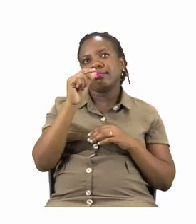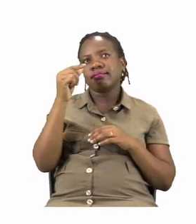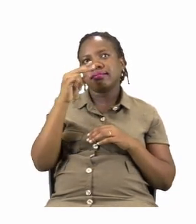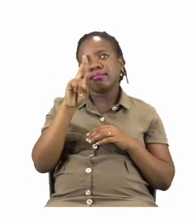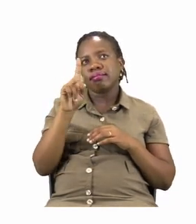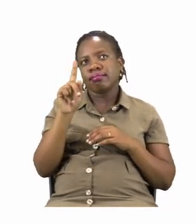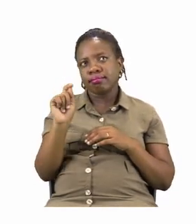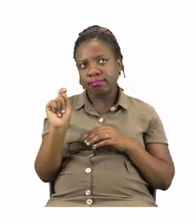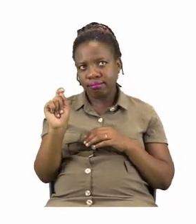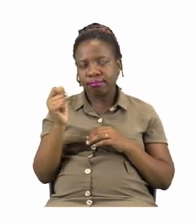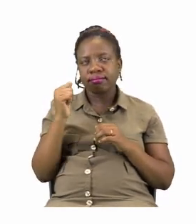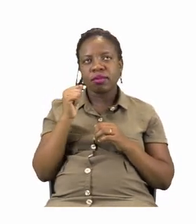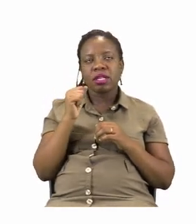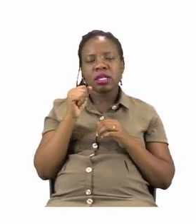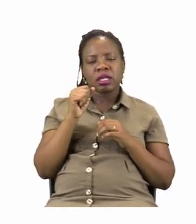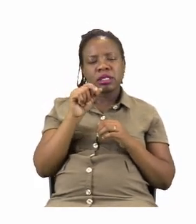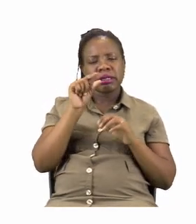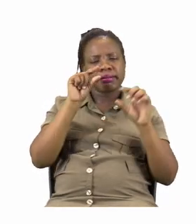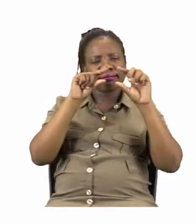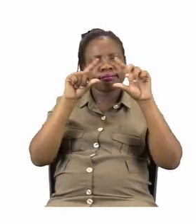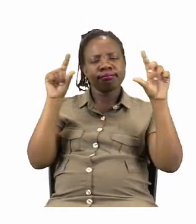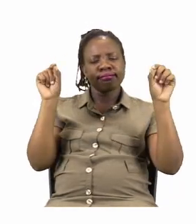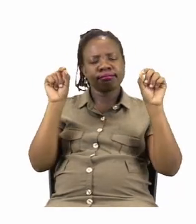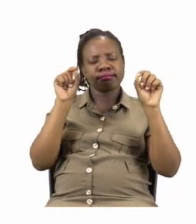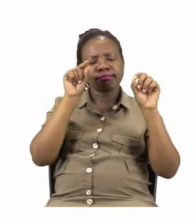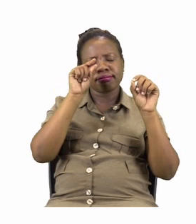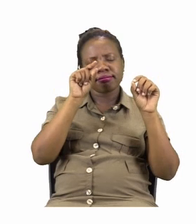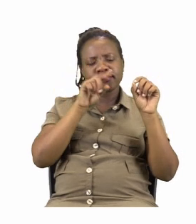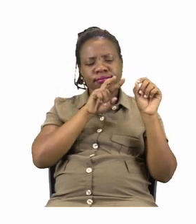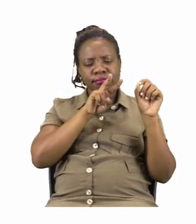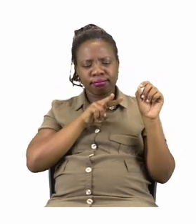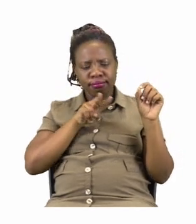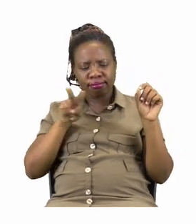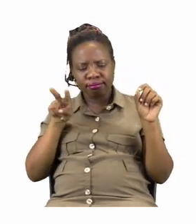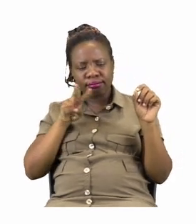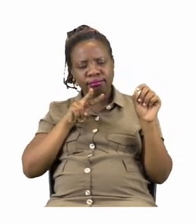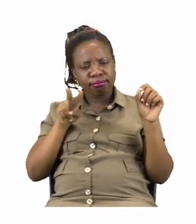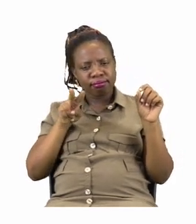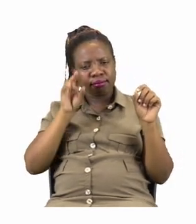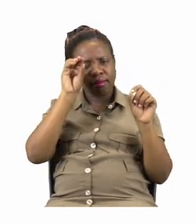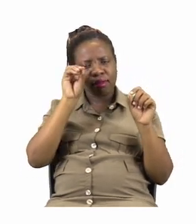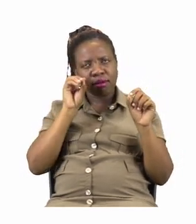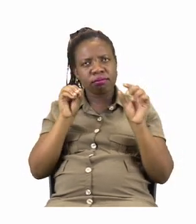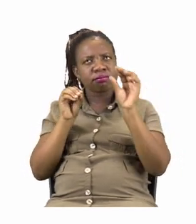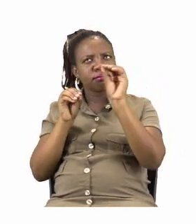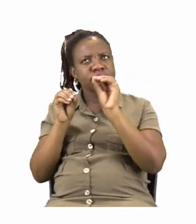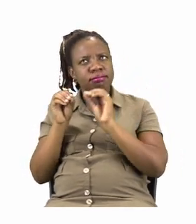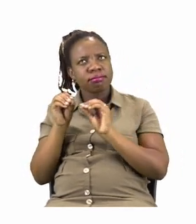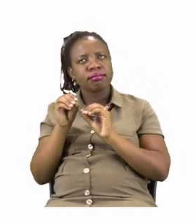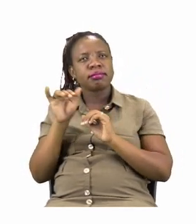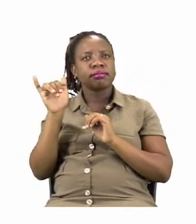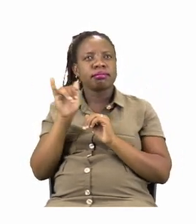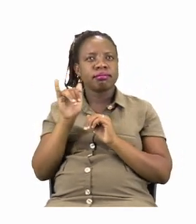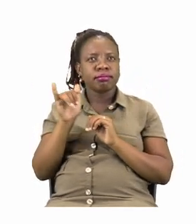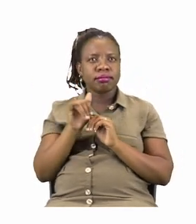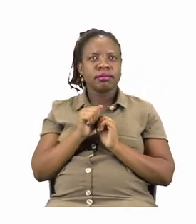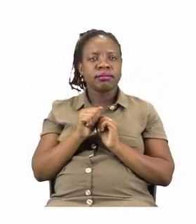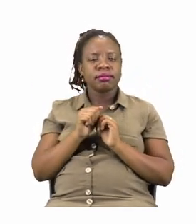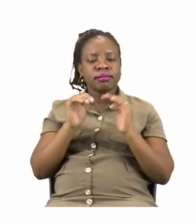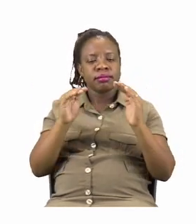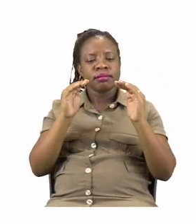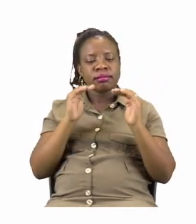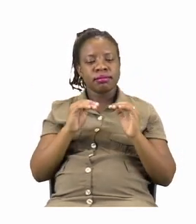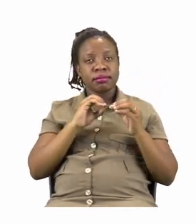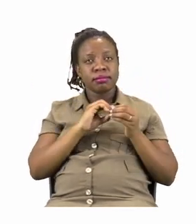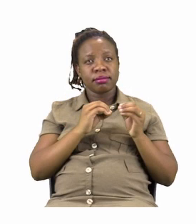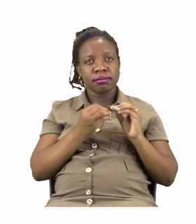correct word to complete each sentence. And then for number 3, it says